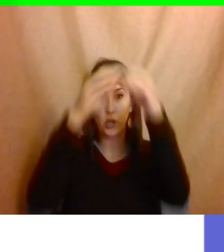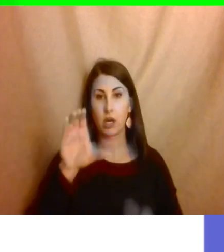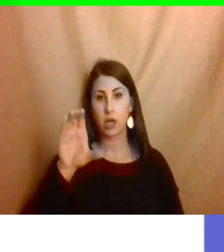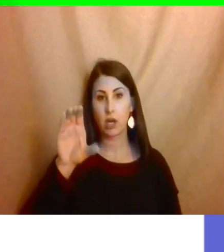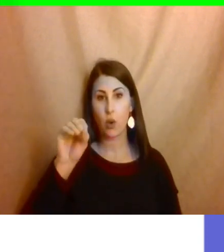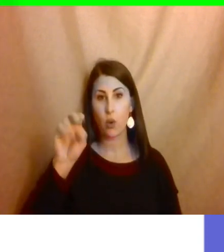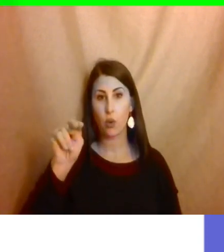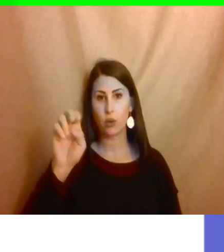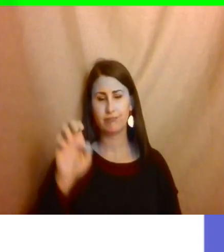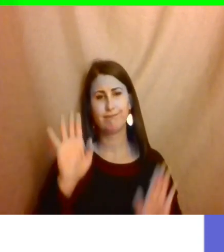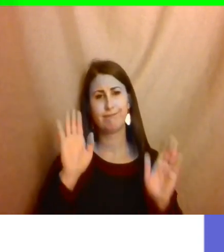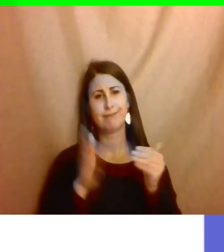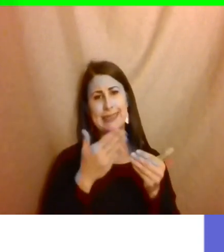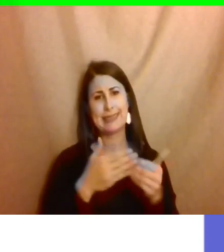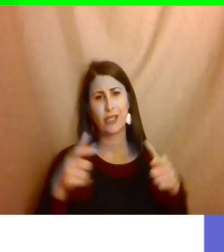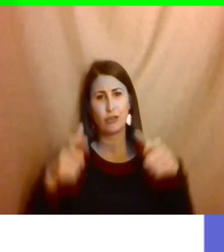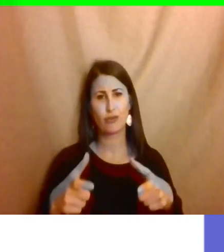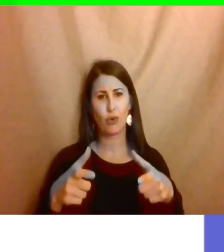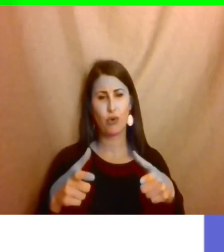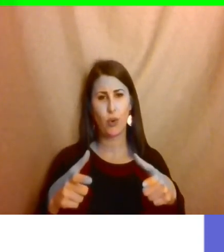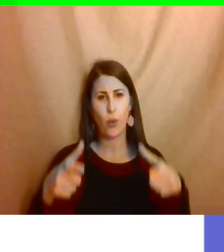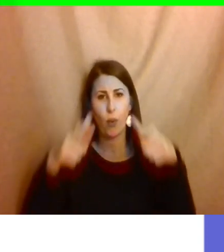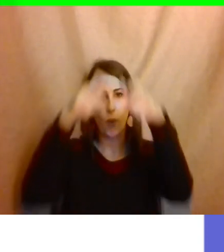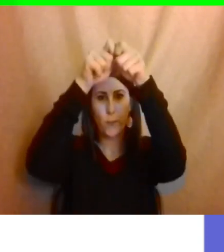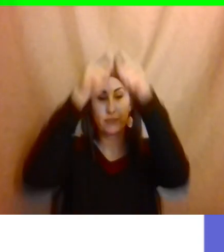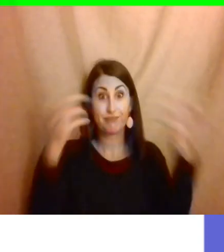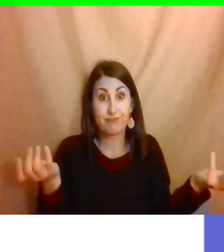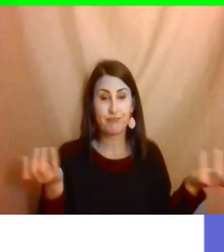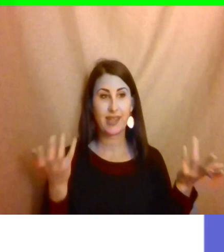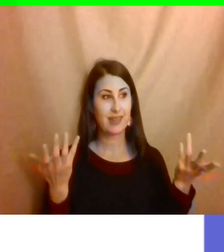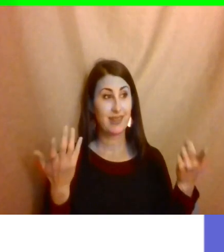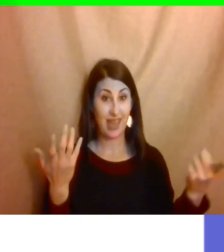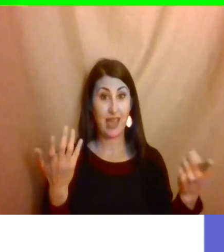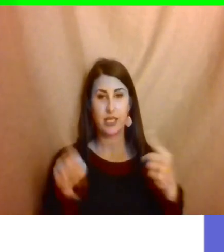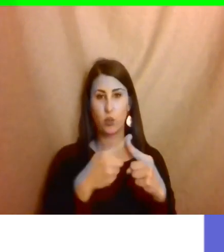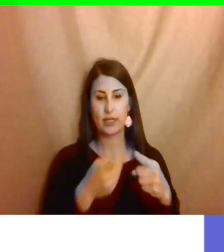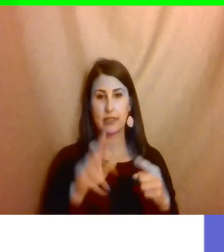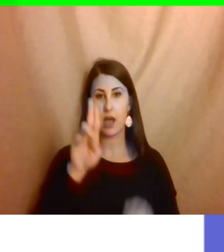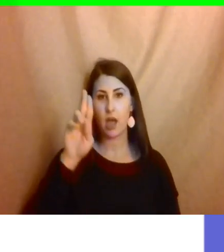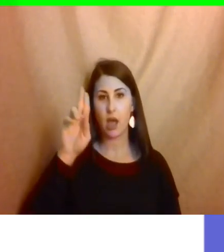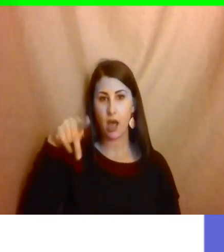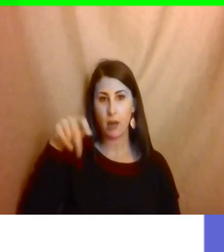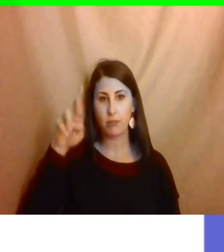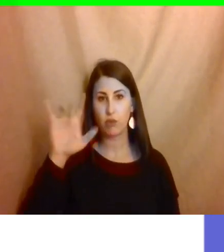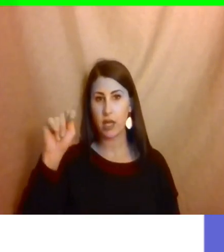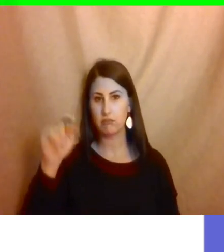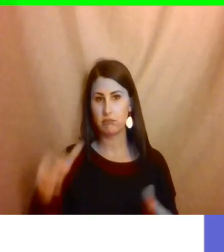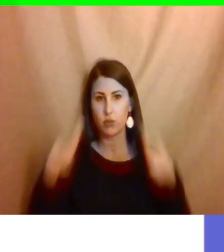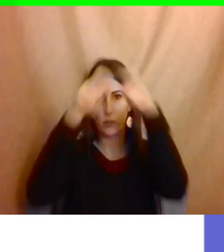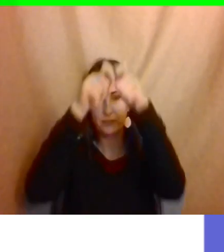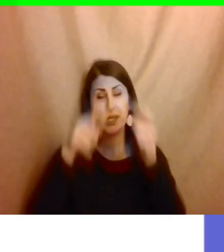on bottom, point at top. This is in its upright position. But a cone could also be going upside down.